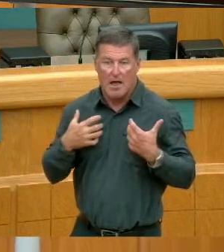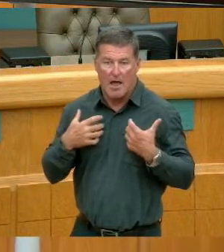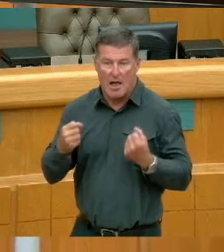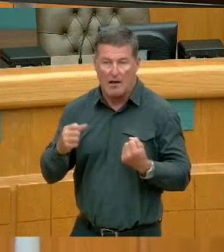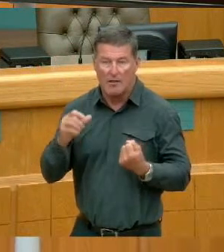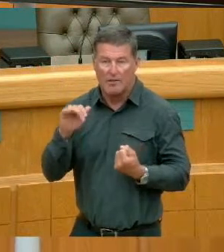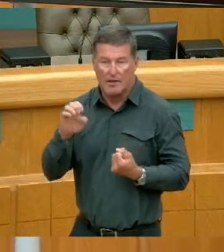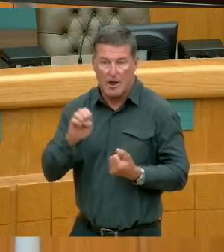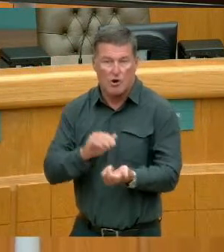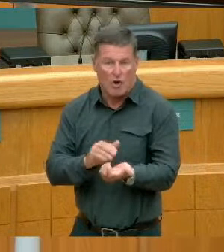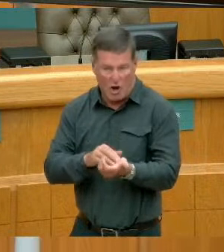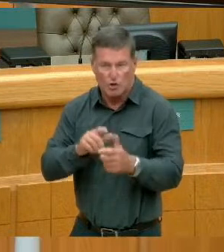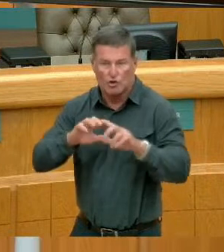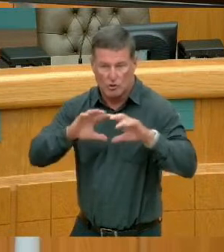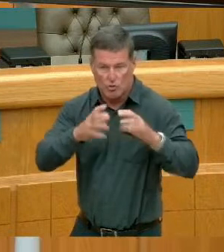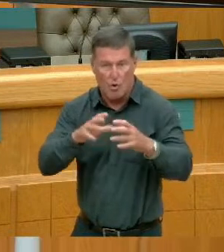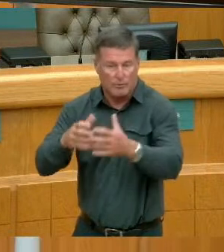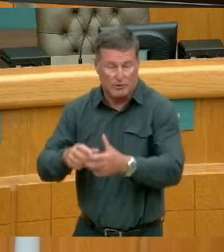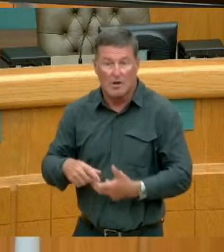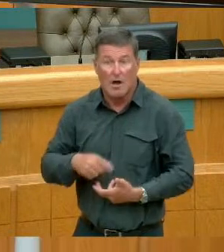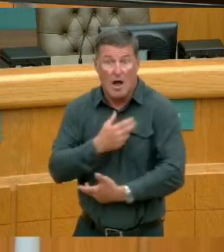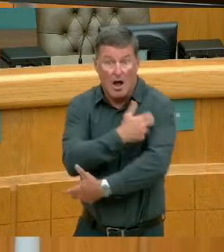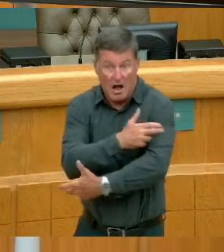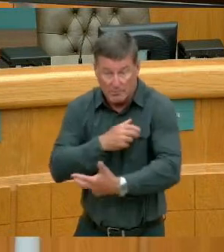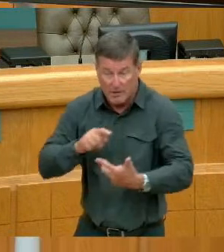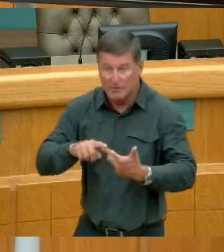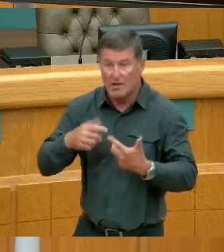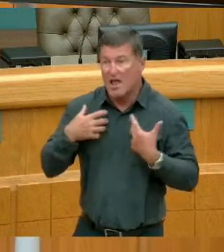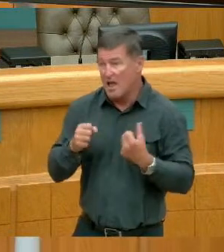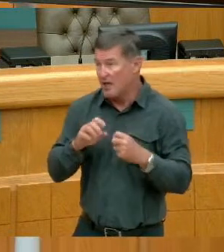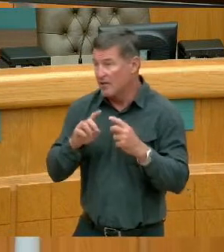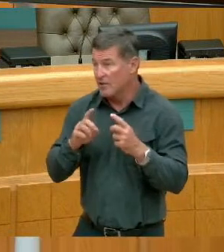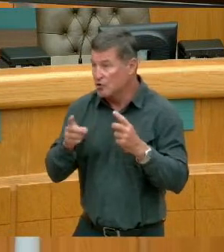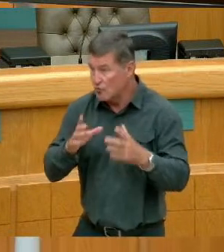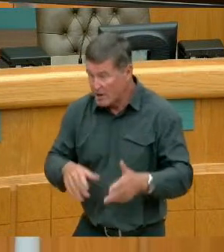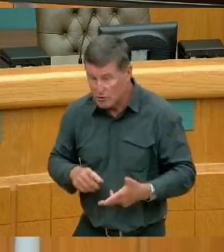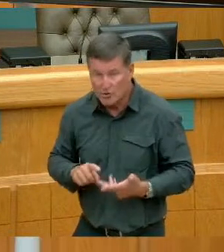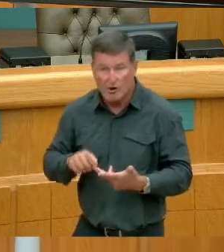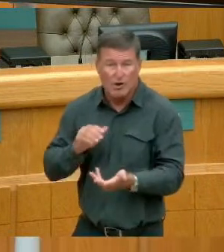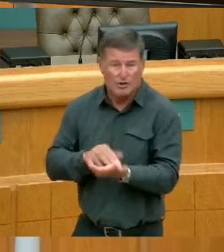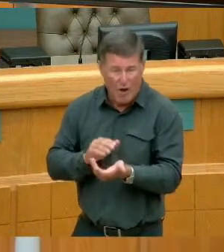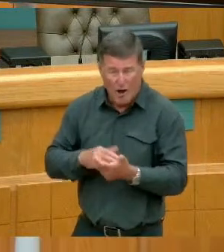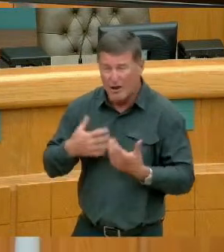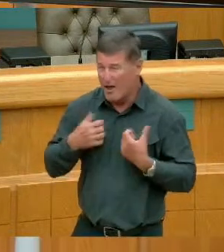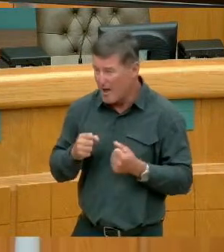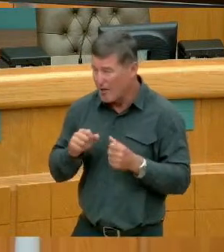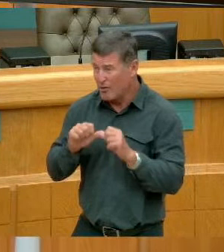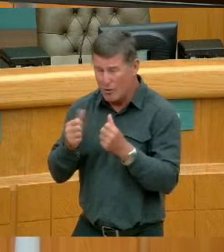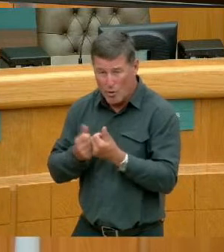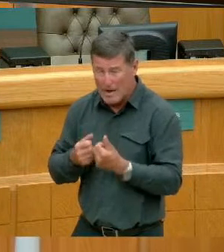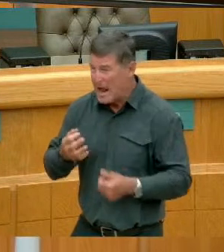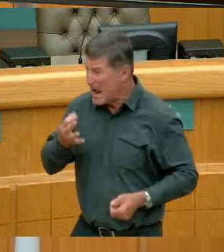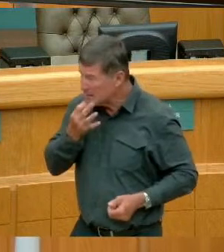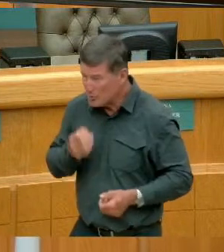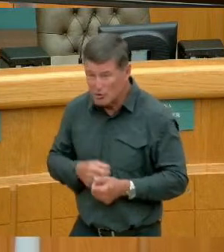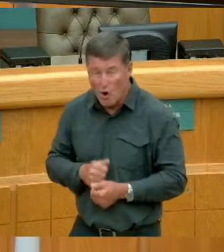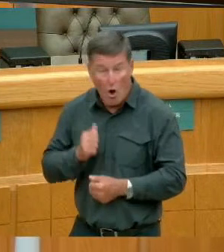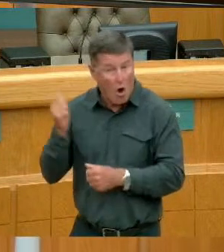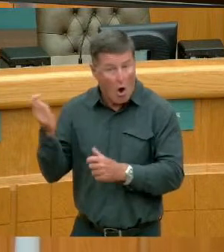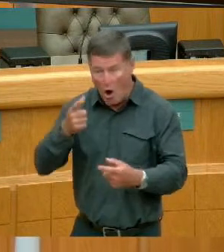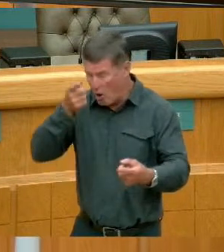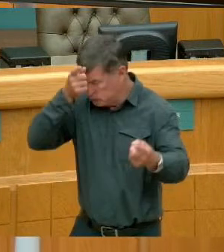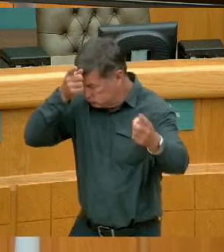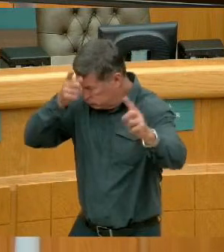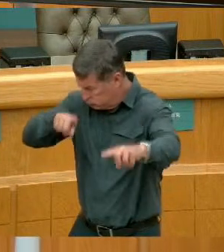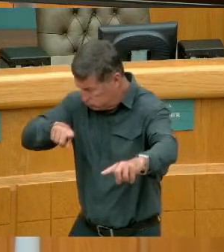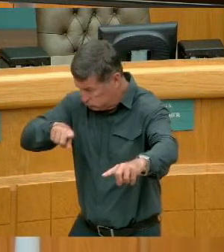3 echo the same thing, along with our health director, our doctors, and our health authority, an expert in the matter,